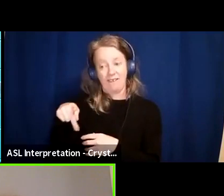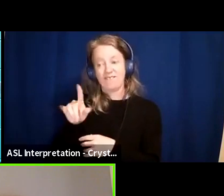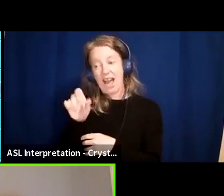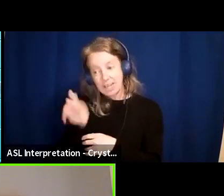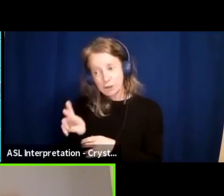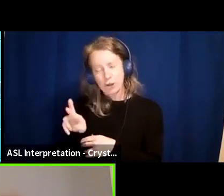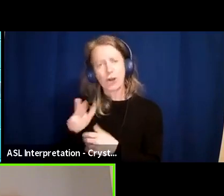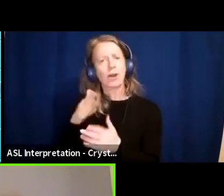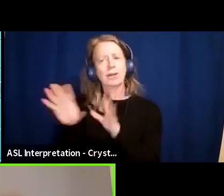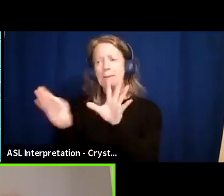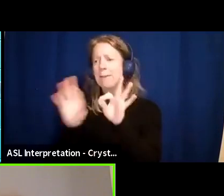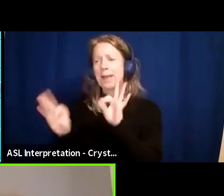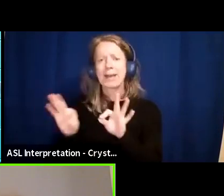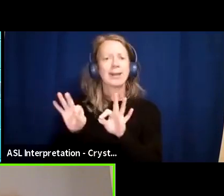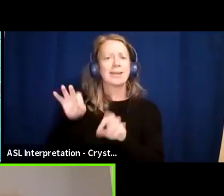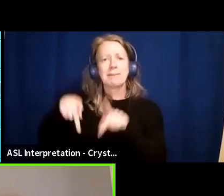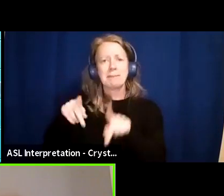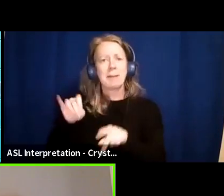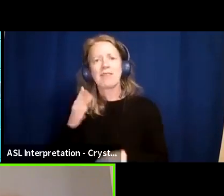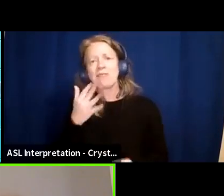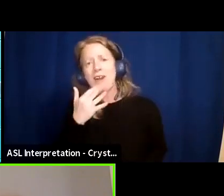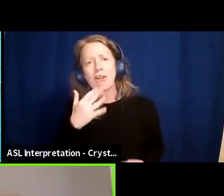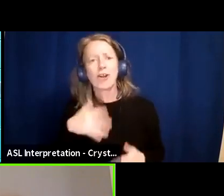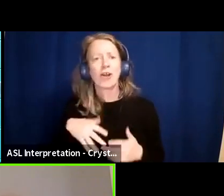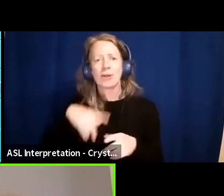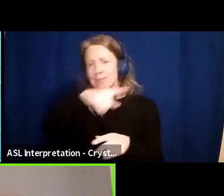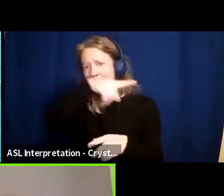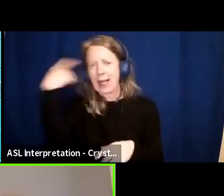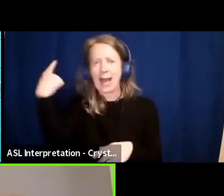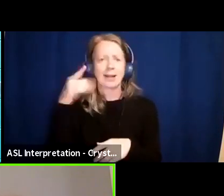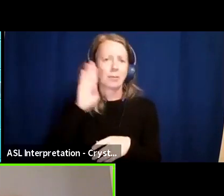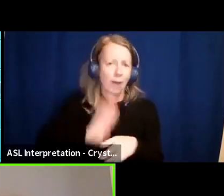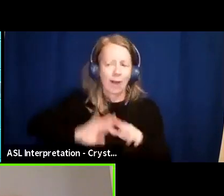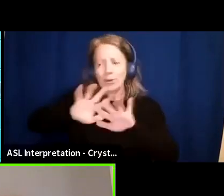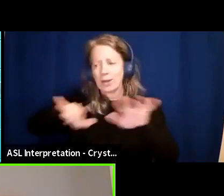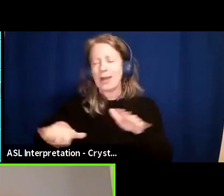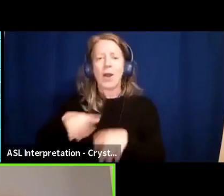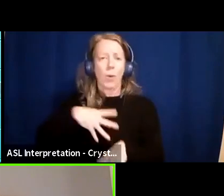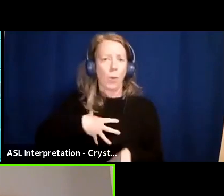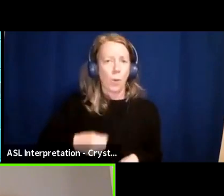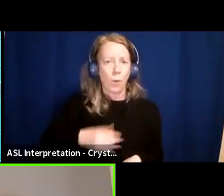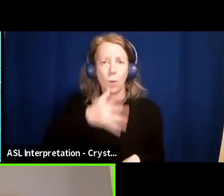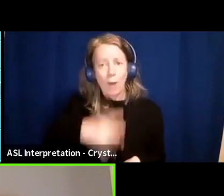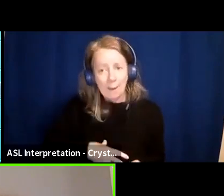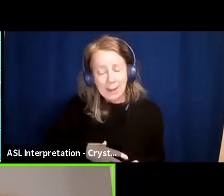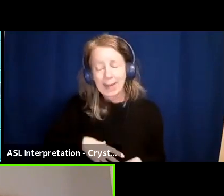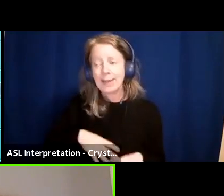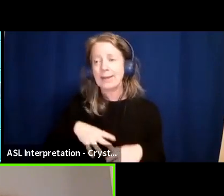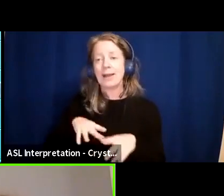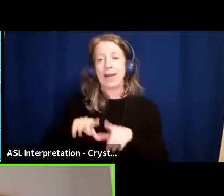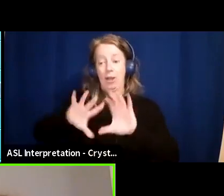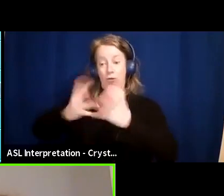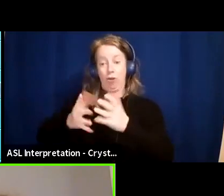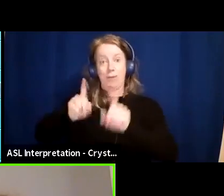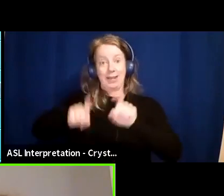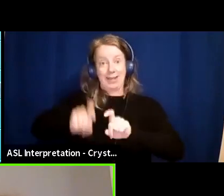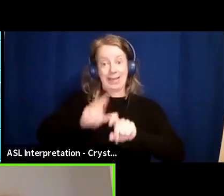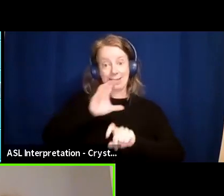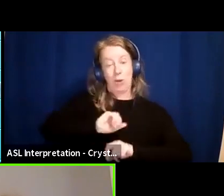age ranges from, the Pfizer trial was age 16, all the way up to age